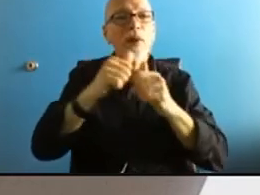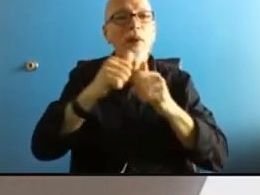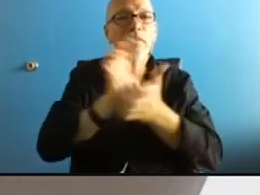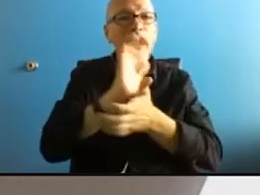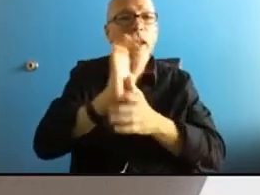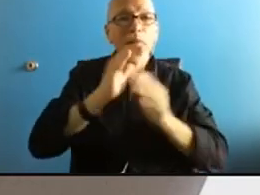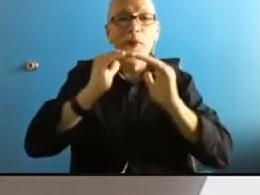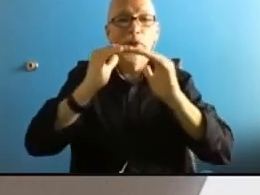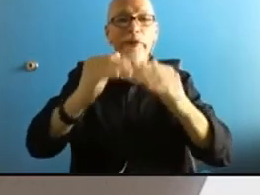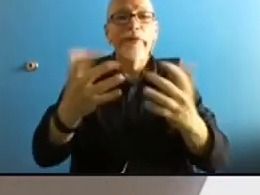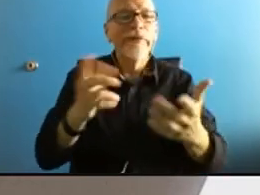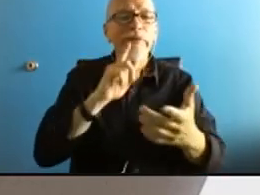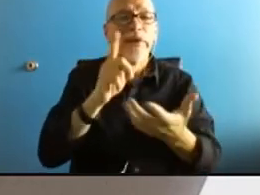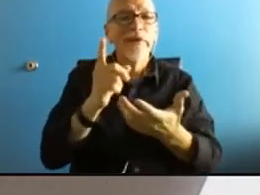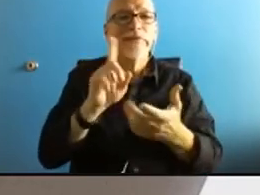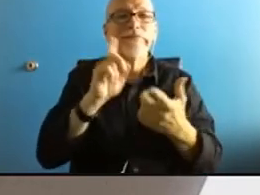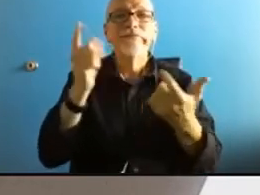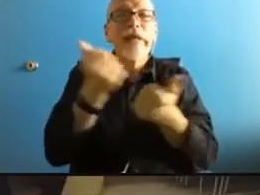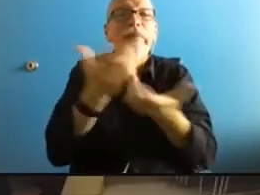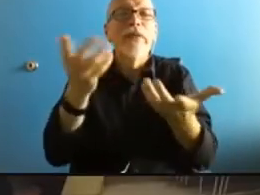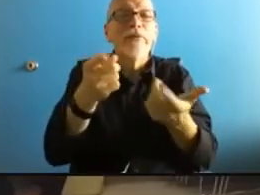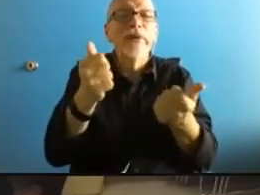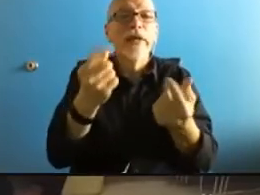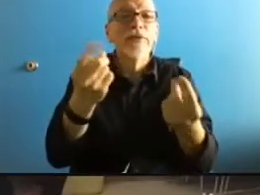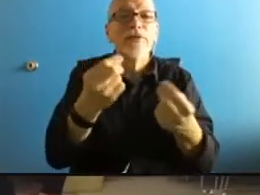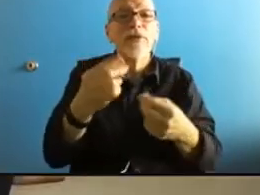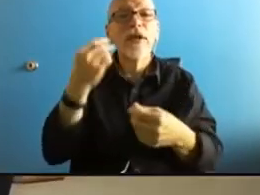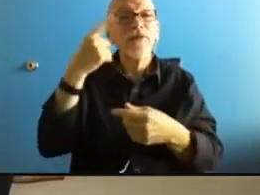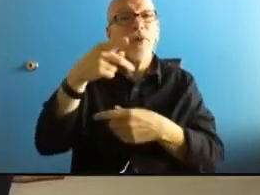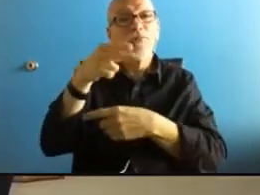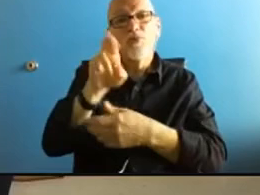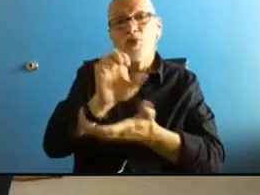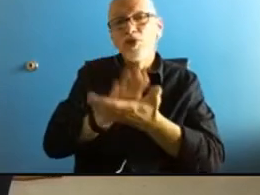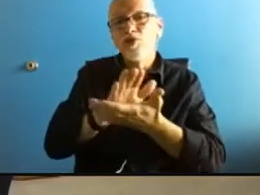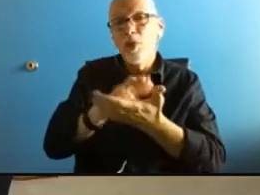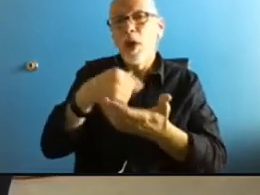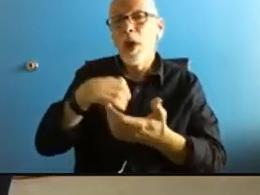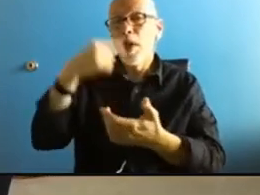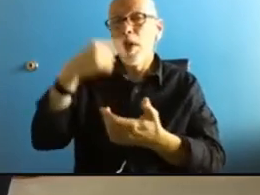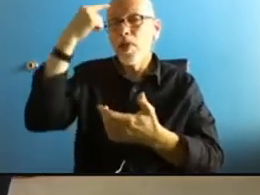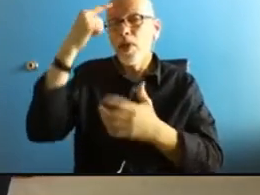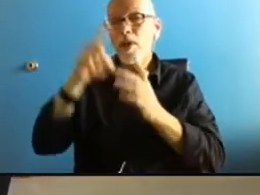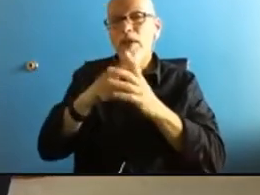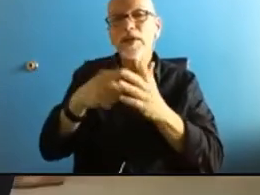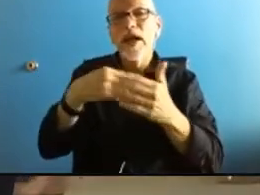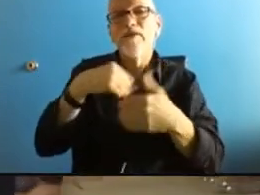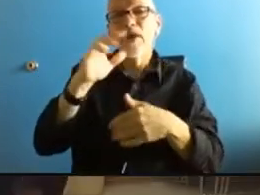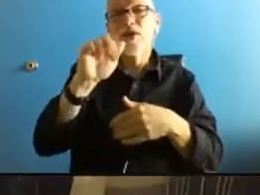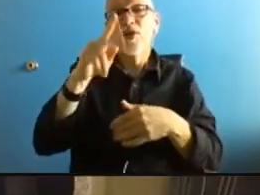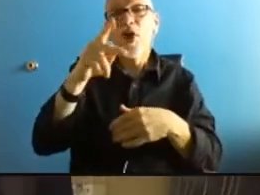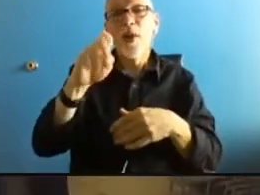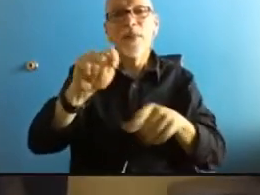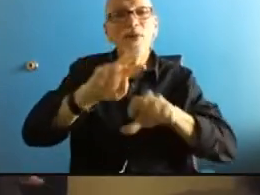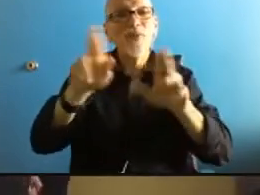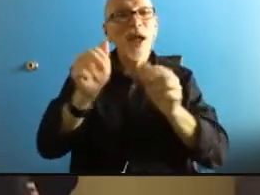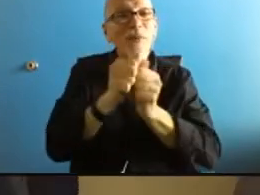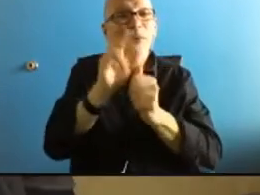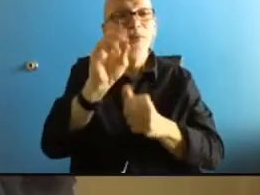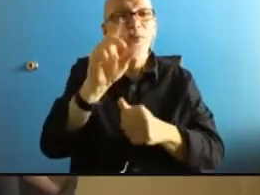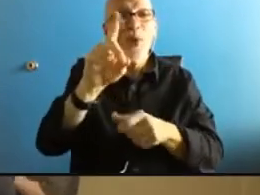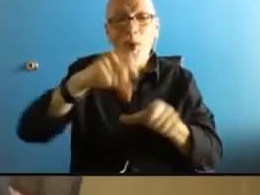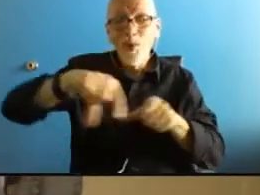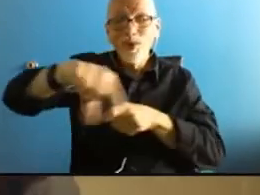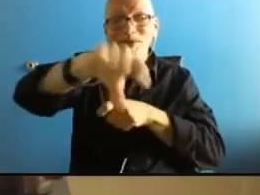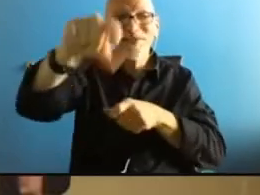really endless what you can do. And also for preschool, I thought about, sometimes they have those carpets that have the road on them already